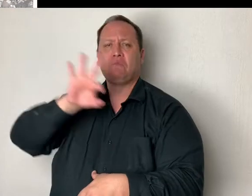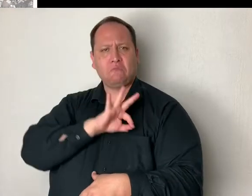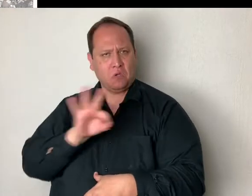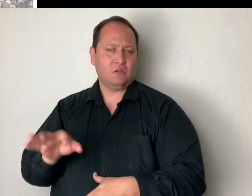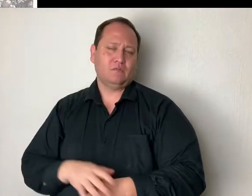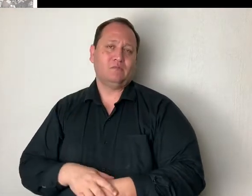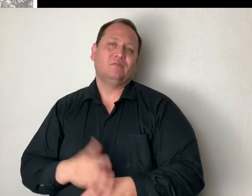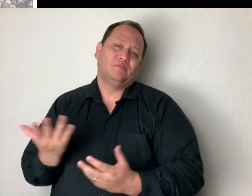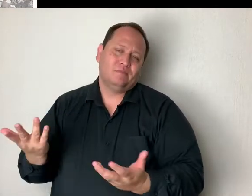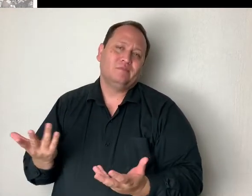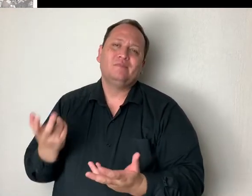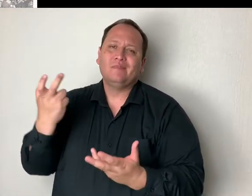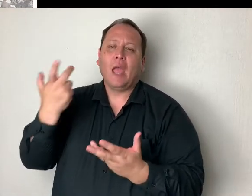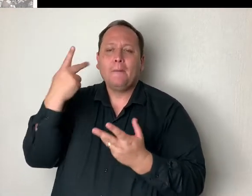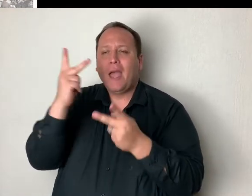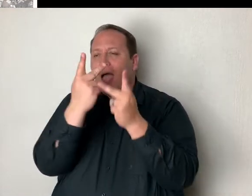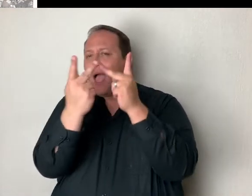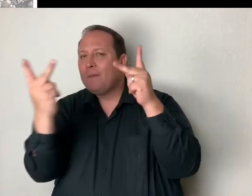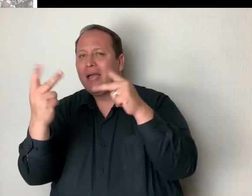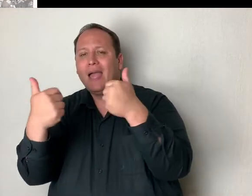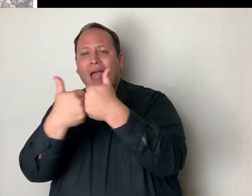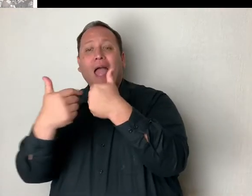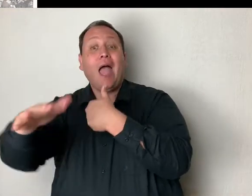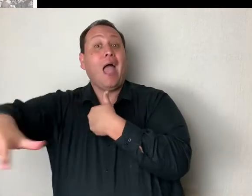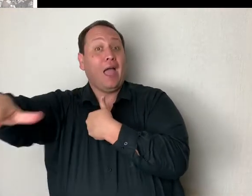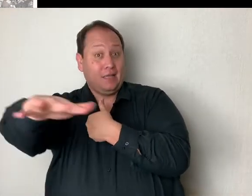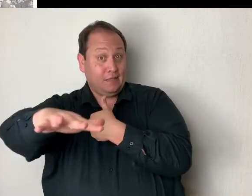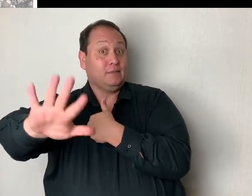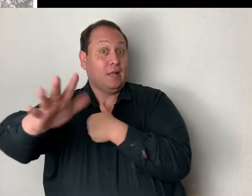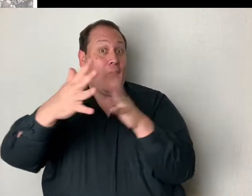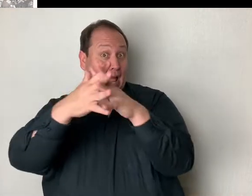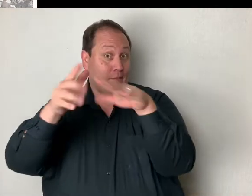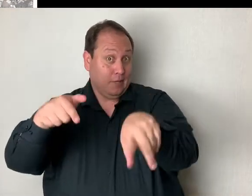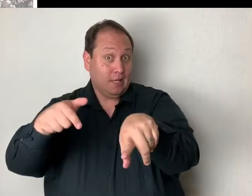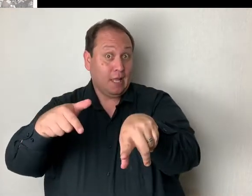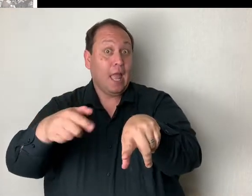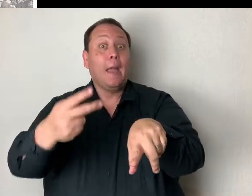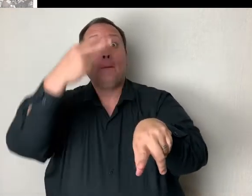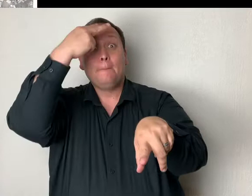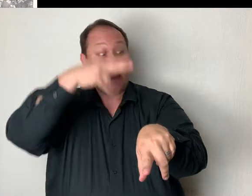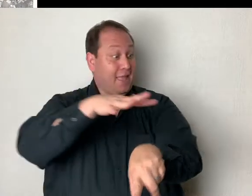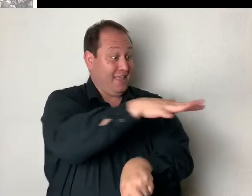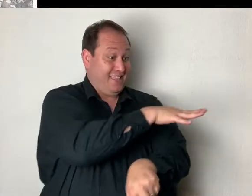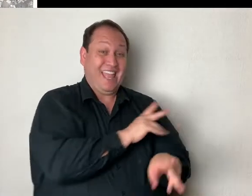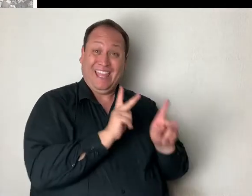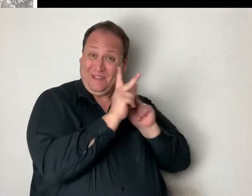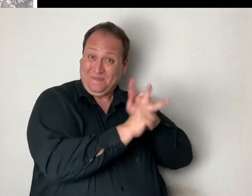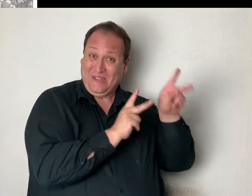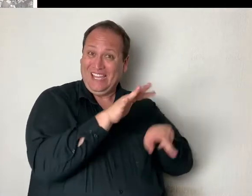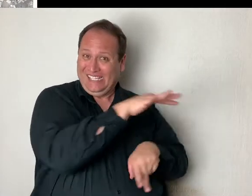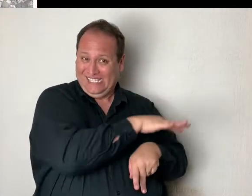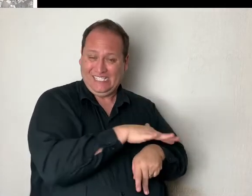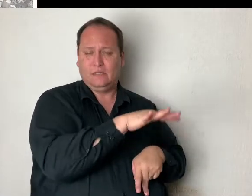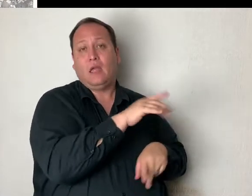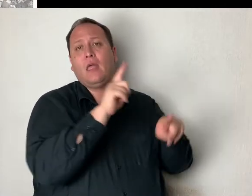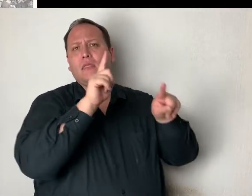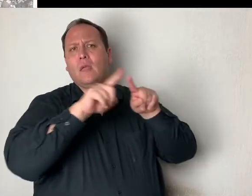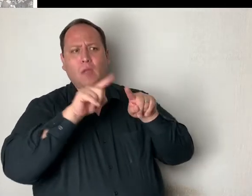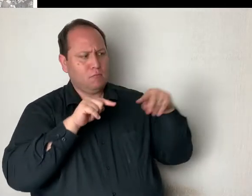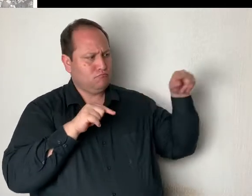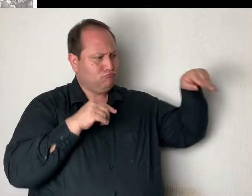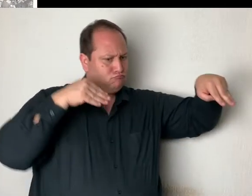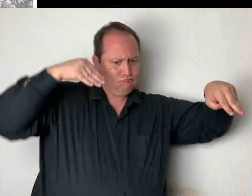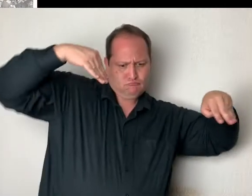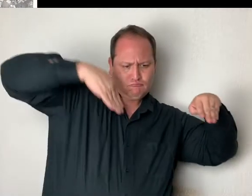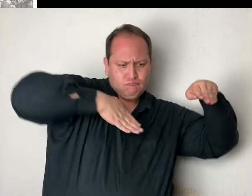park on the US side. On the Mexican side, in Playas, you arrive at the park in many different areas. It's a fascinating